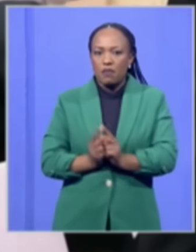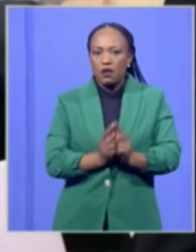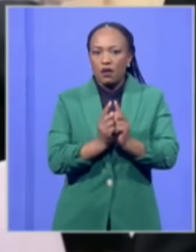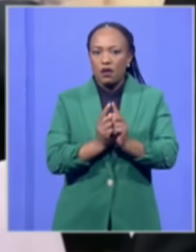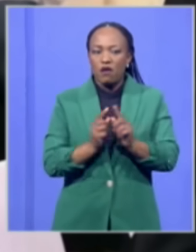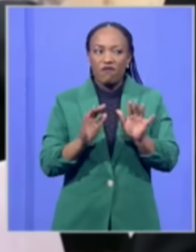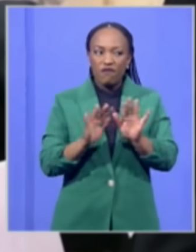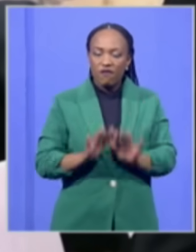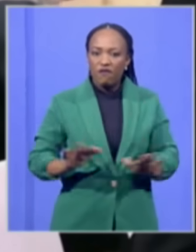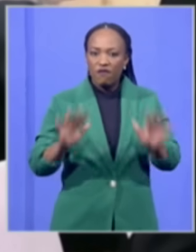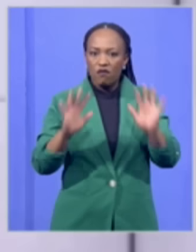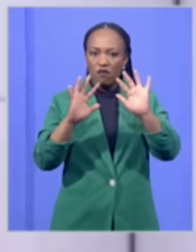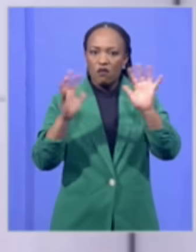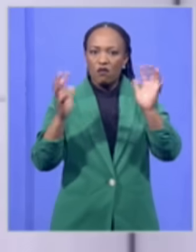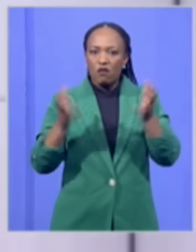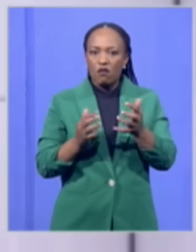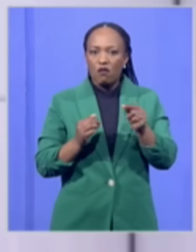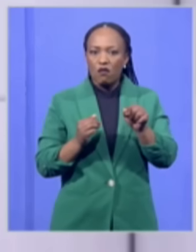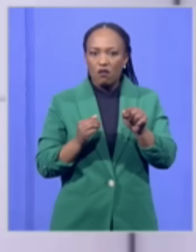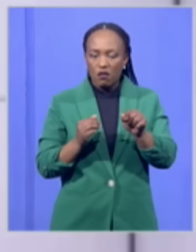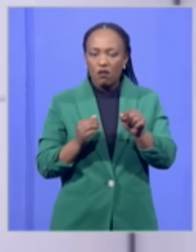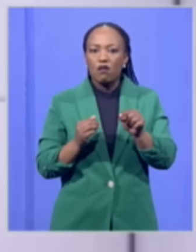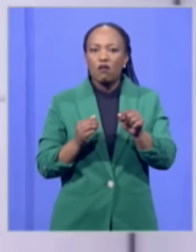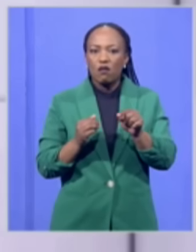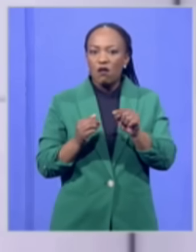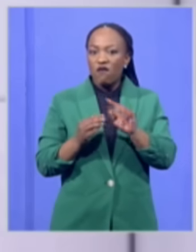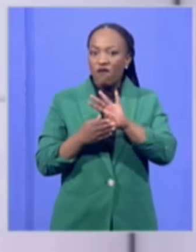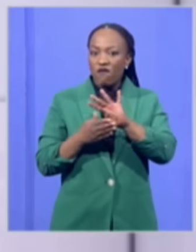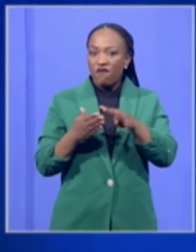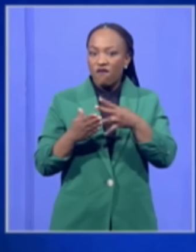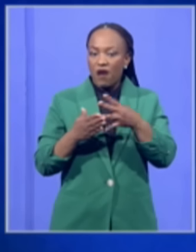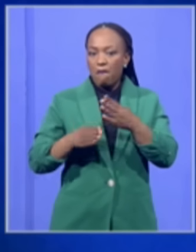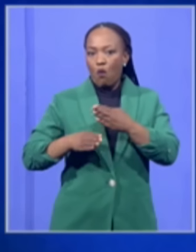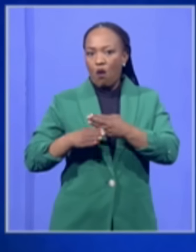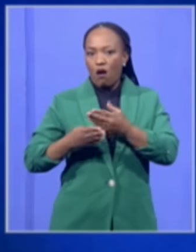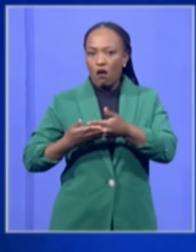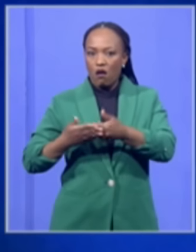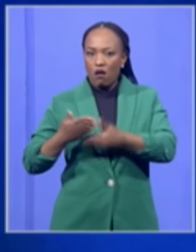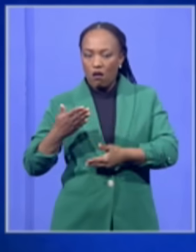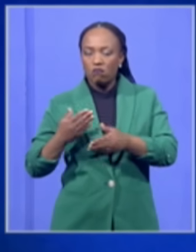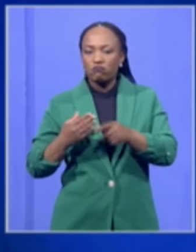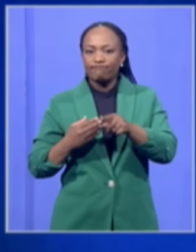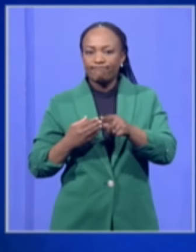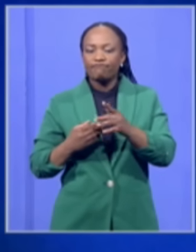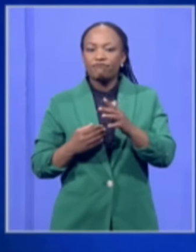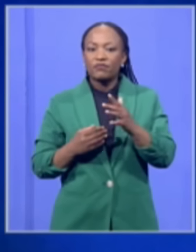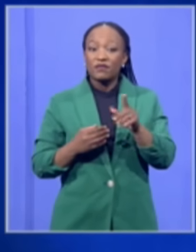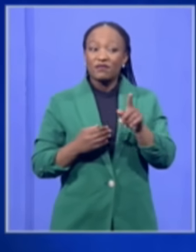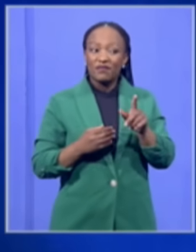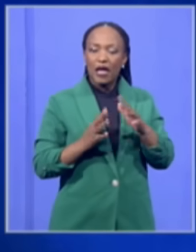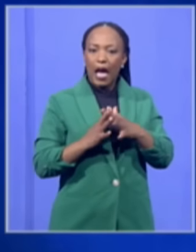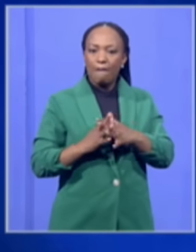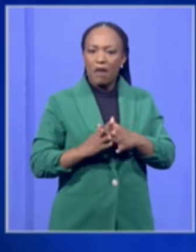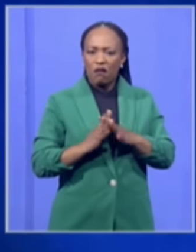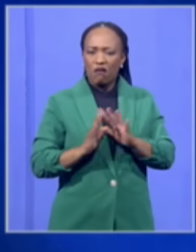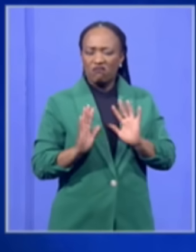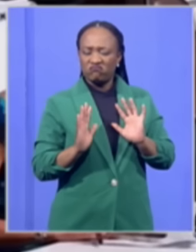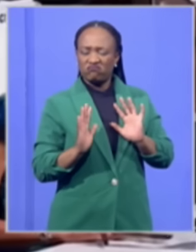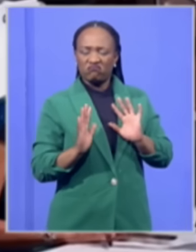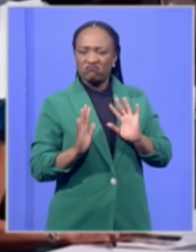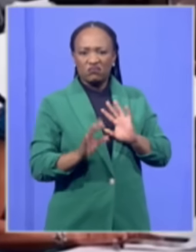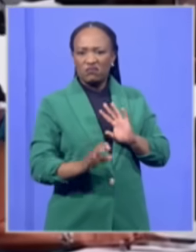ka bophara ya tlhabollo ya morero wa ditšhaba kopano. Eupša sephetho sa Amerika sa go ikgogela morago le dinaga